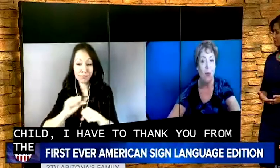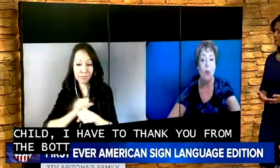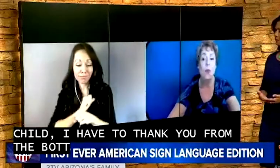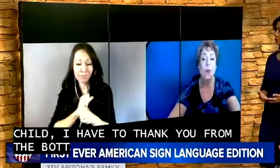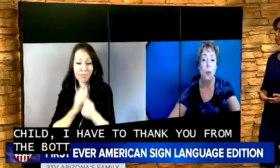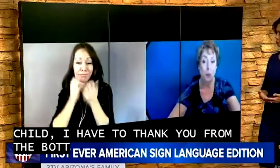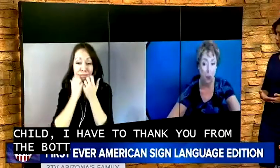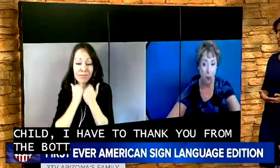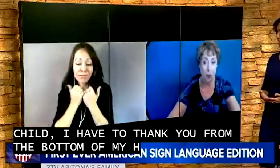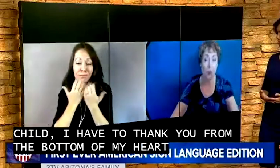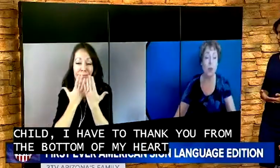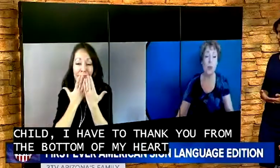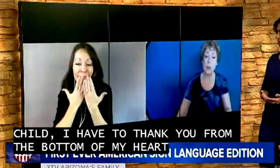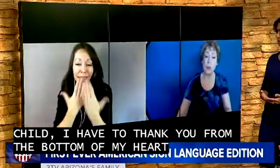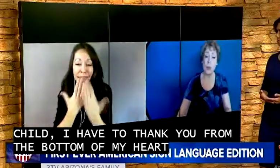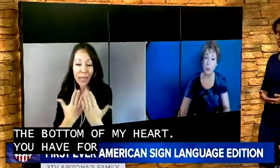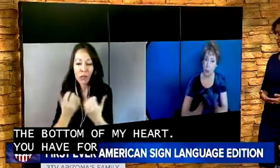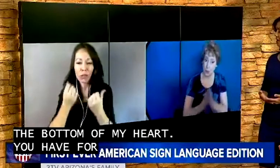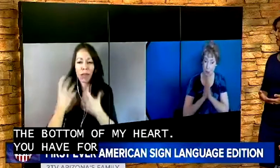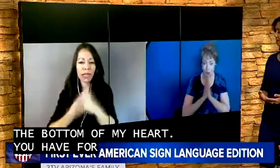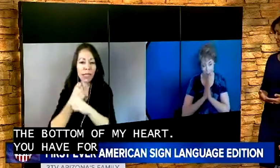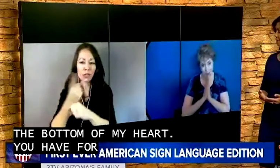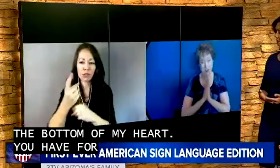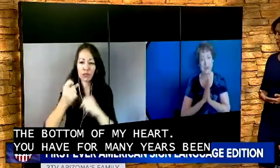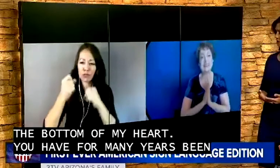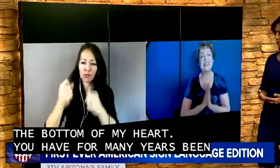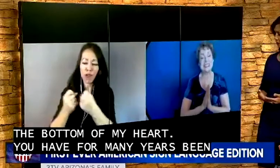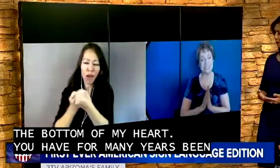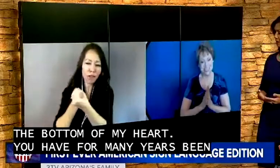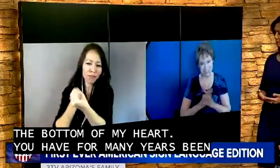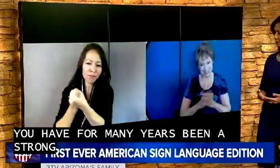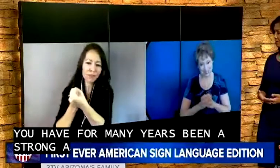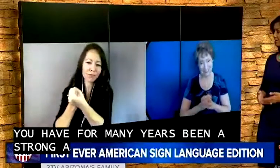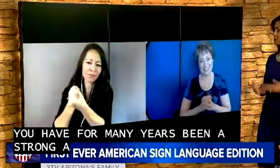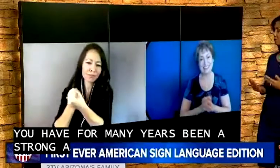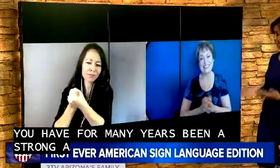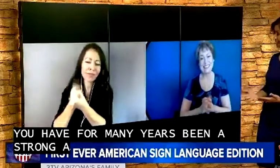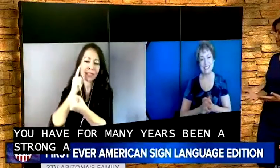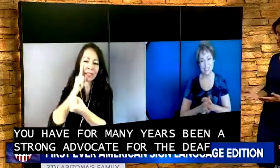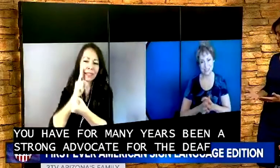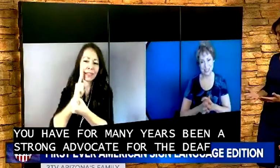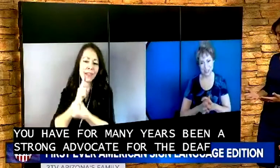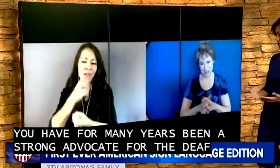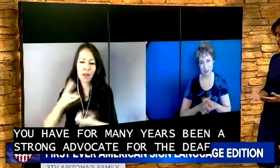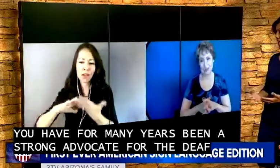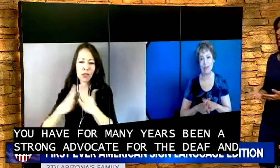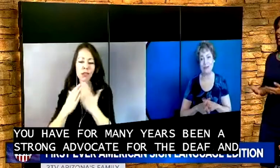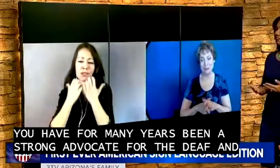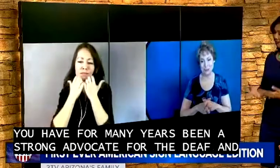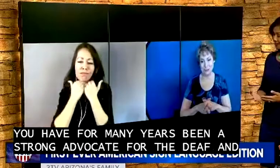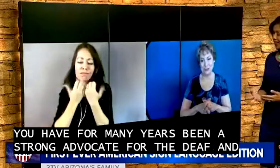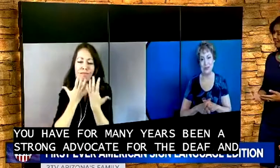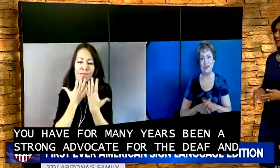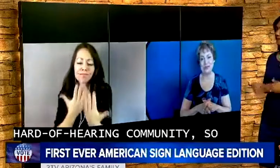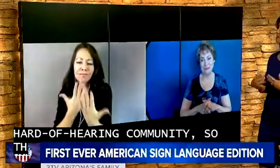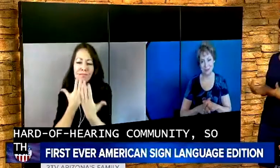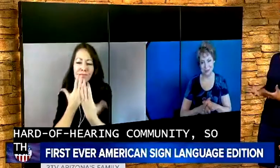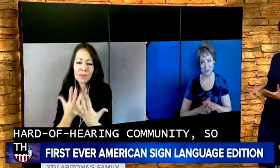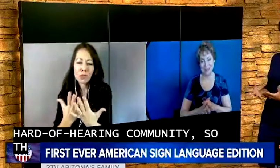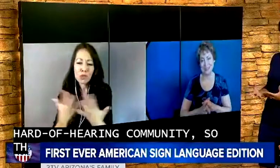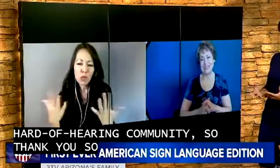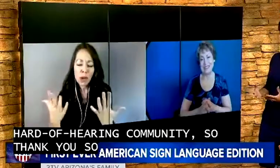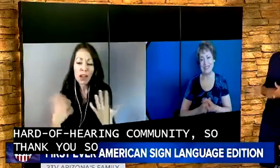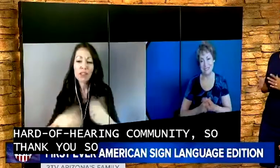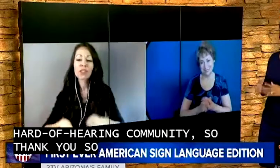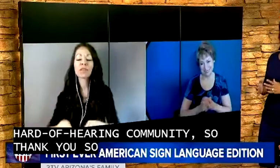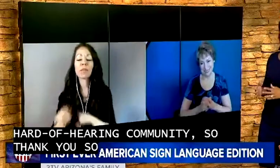years been a strong advocate for the death deaf and hard of hearing community so thank you so much and on that note let me